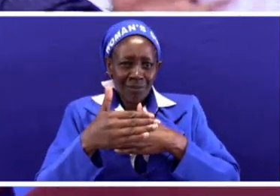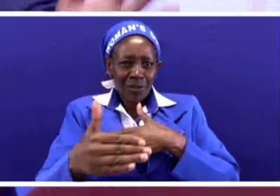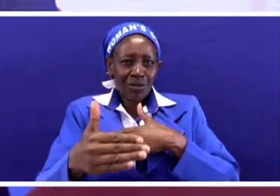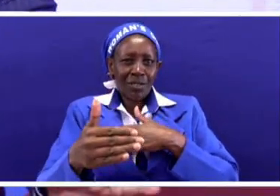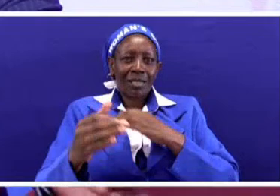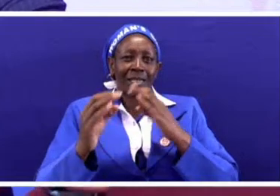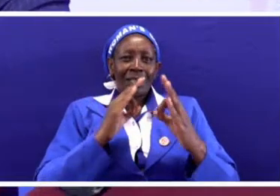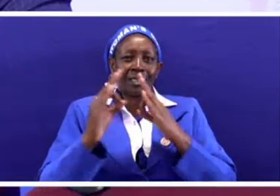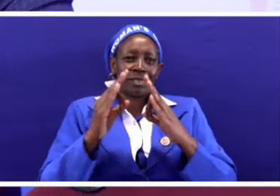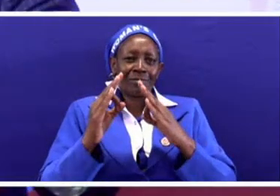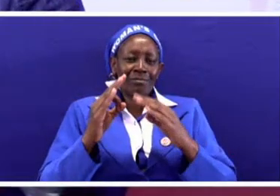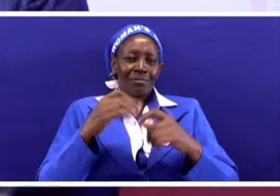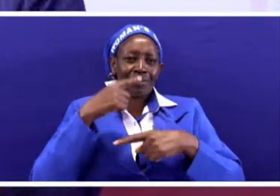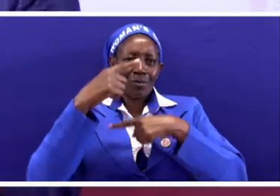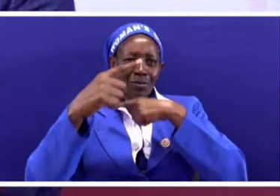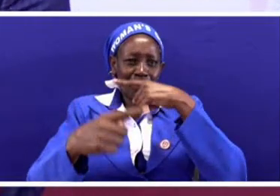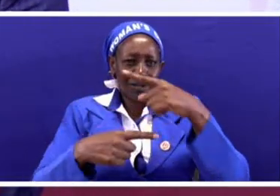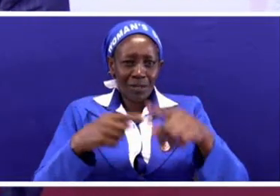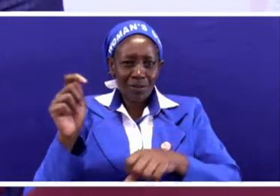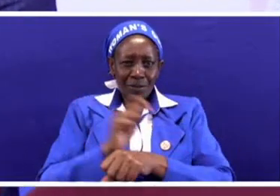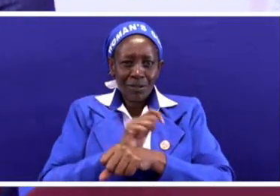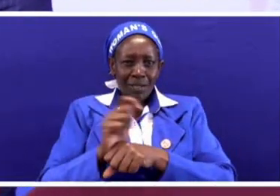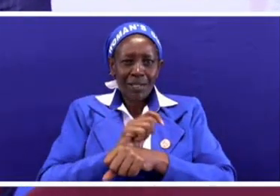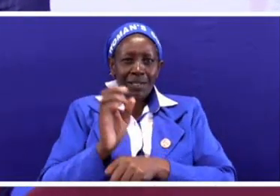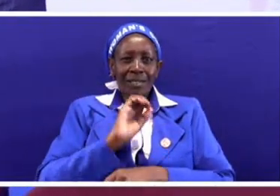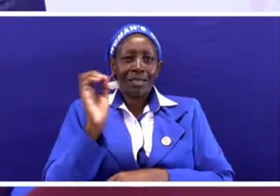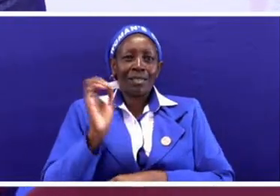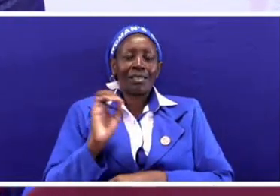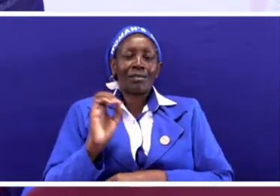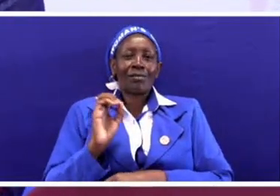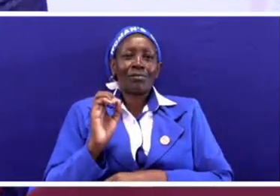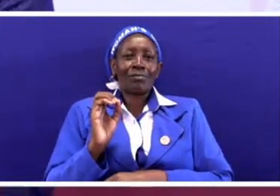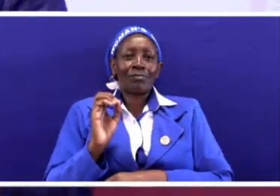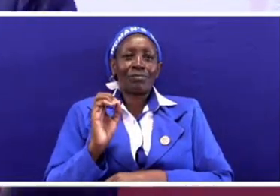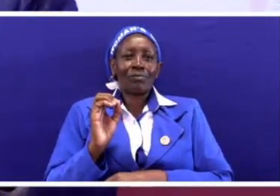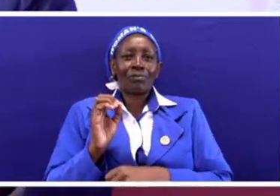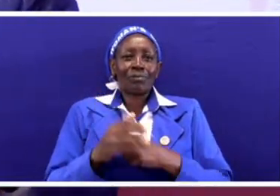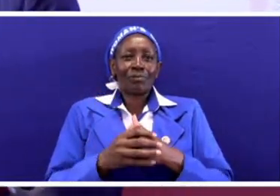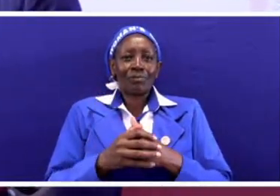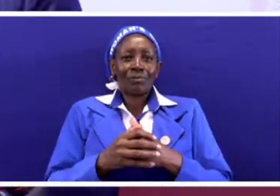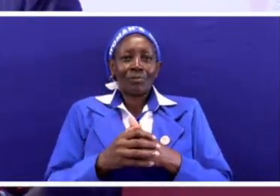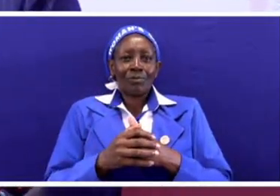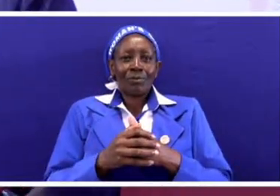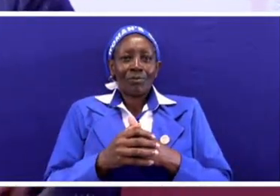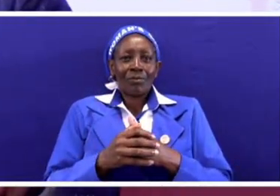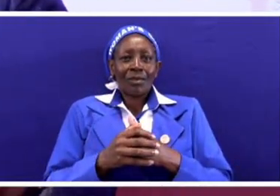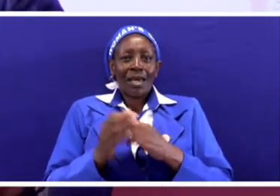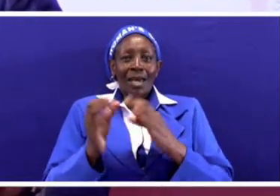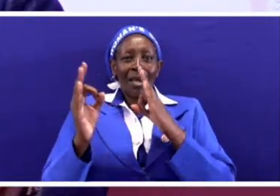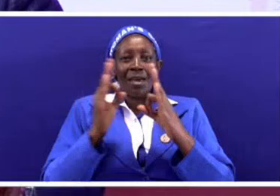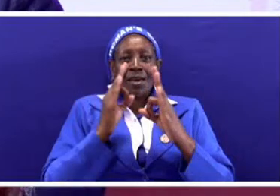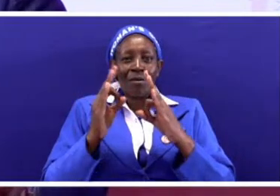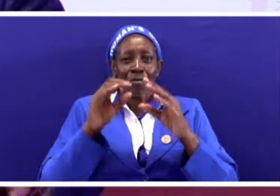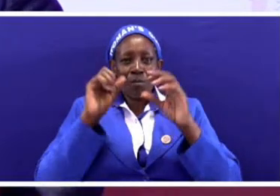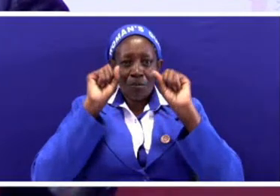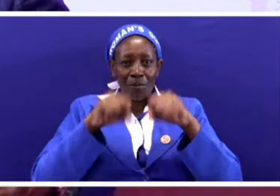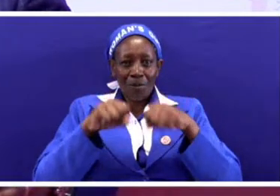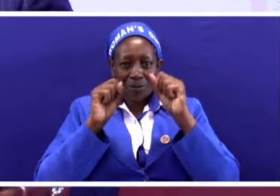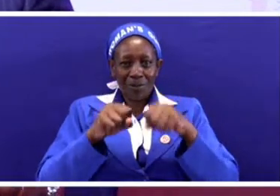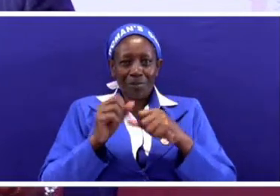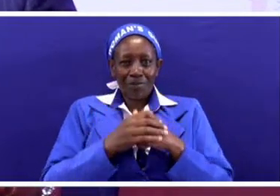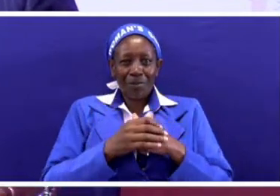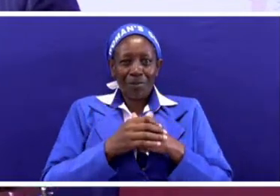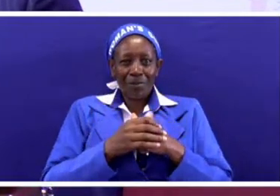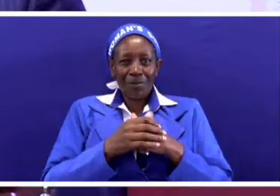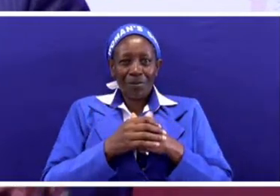continuous training. I think we need such a principle also in the church, Bwana GA. If I was able to contribute to the assembly, maybe that would have